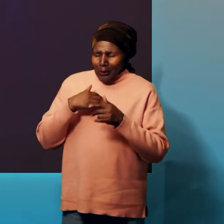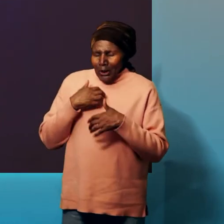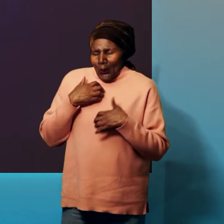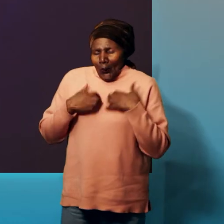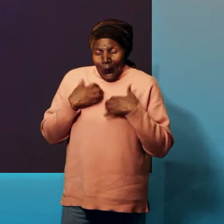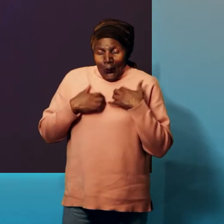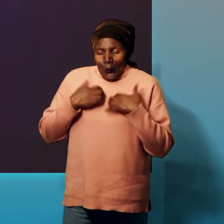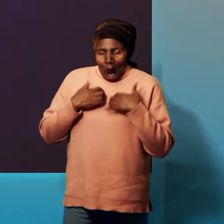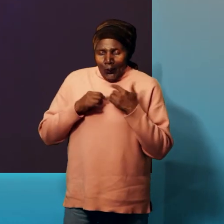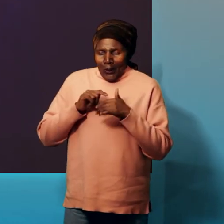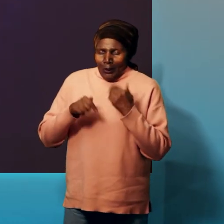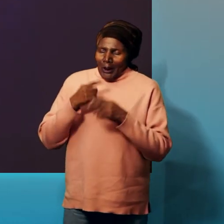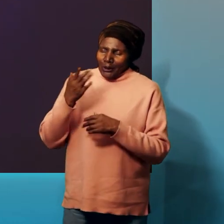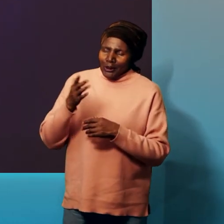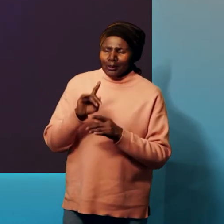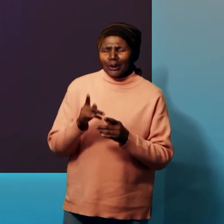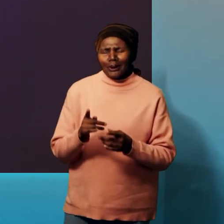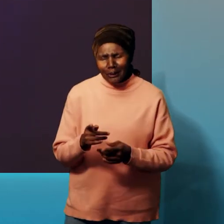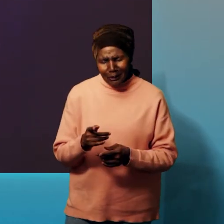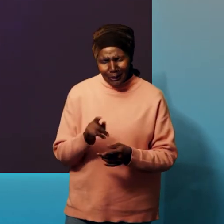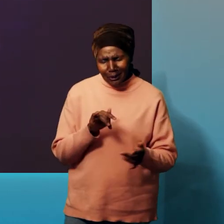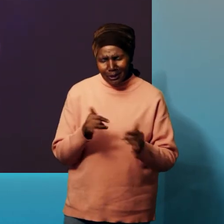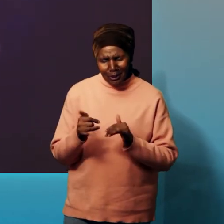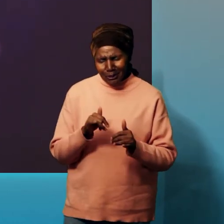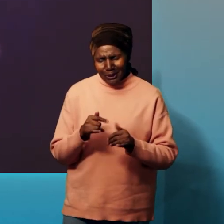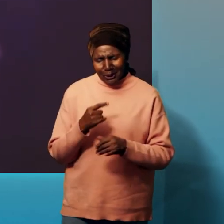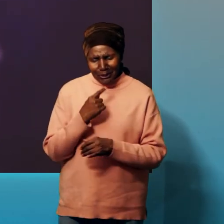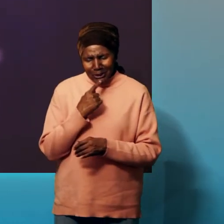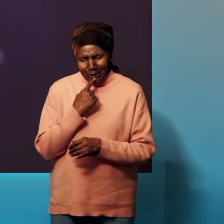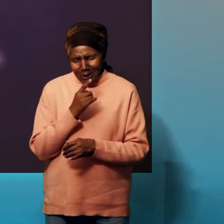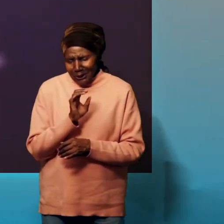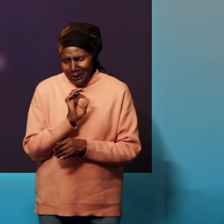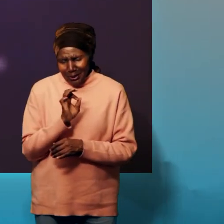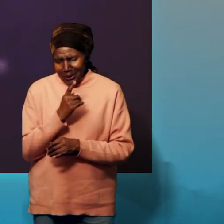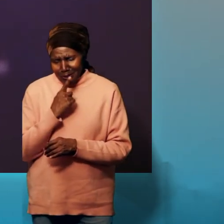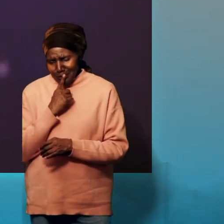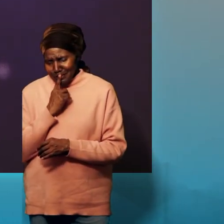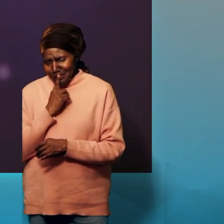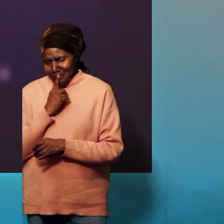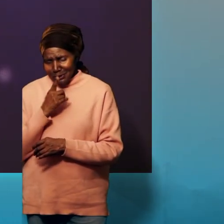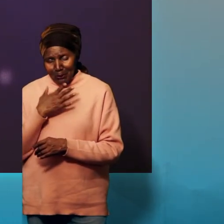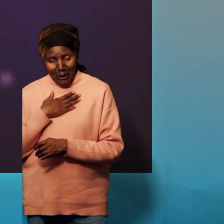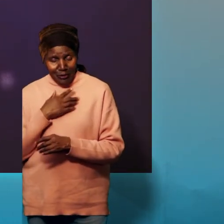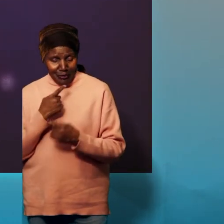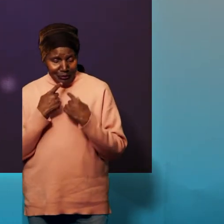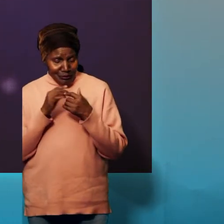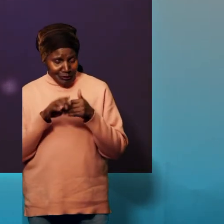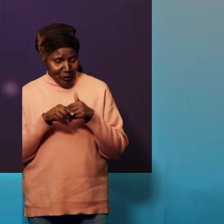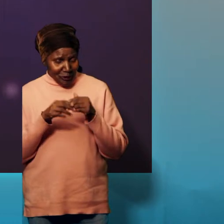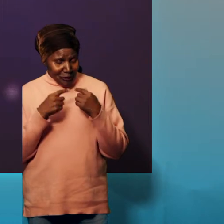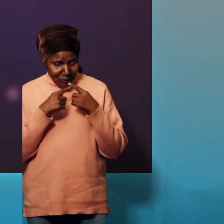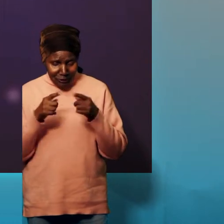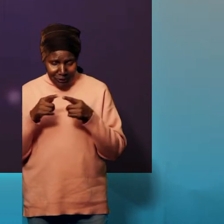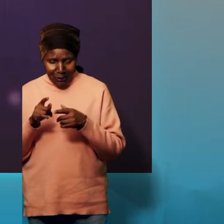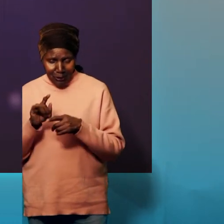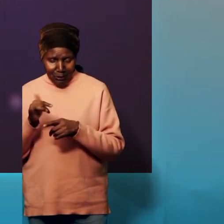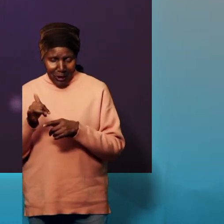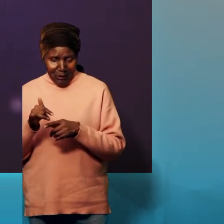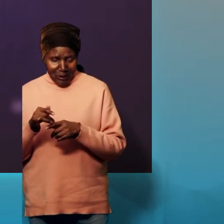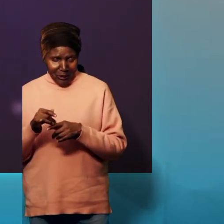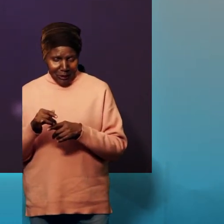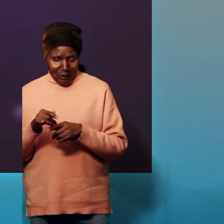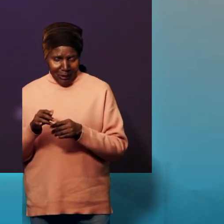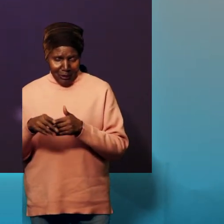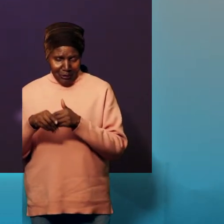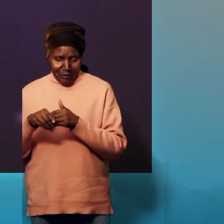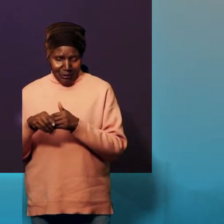but sometimes I just don't say that to my friend. Sometimes the peer pressure causes me to